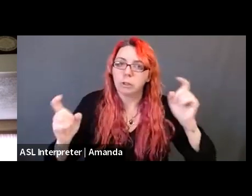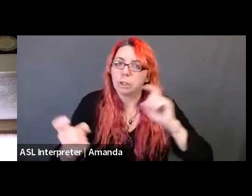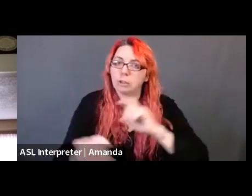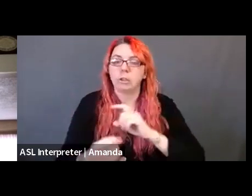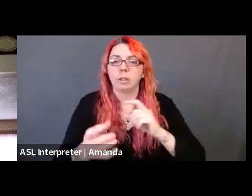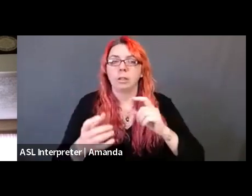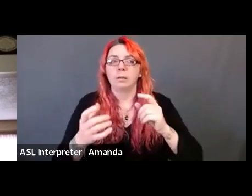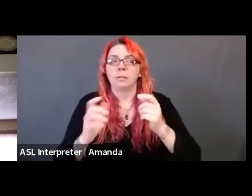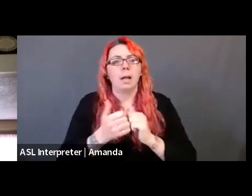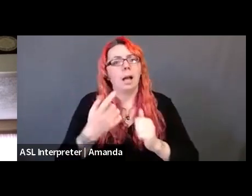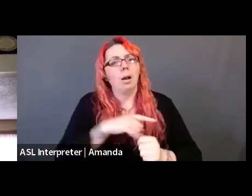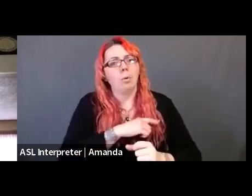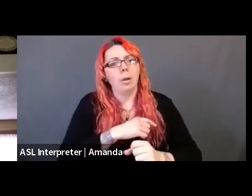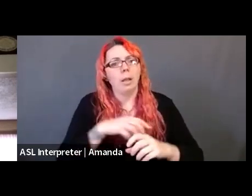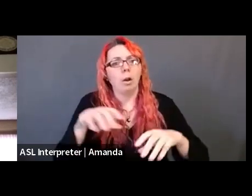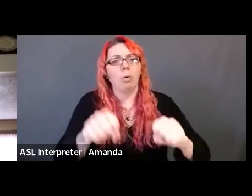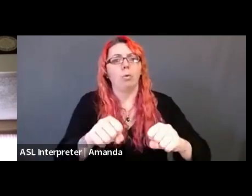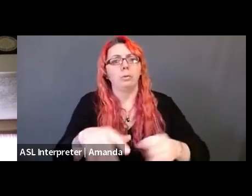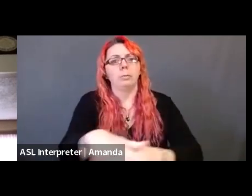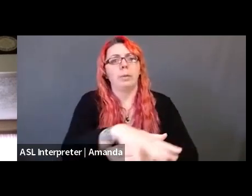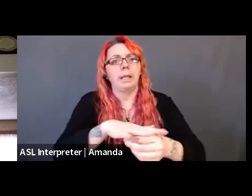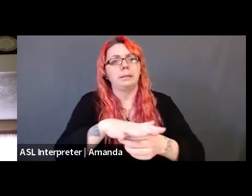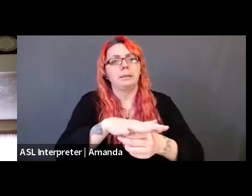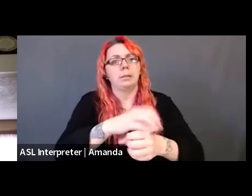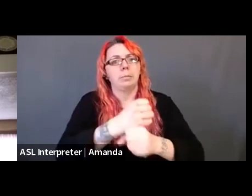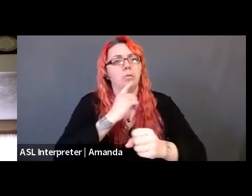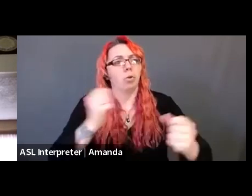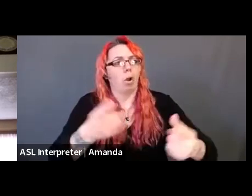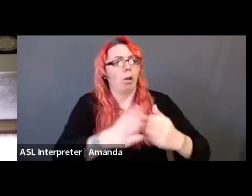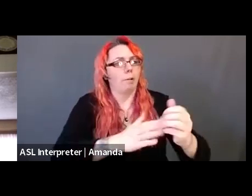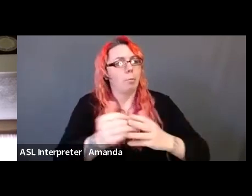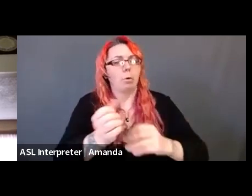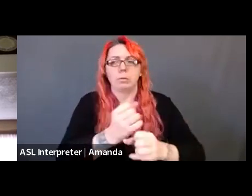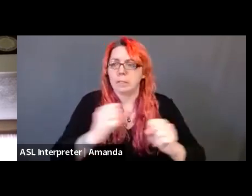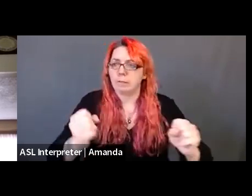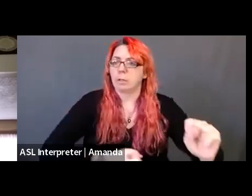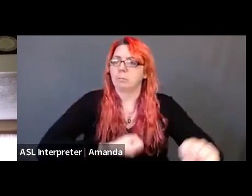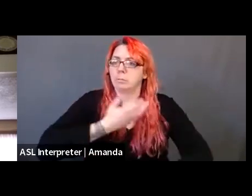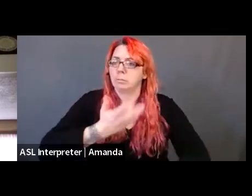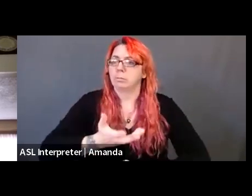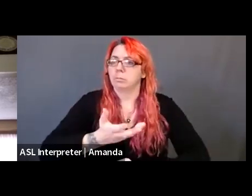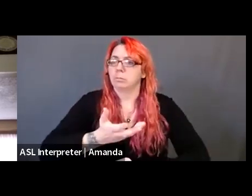hold spaces with each other to do that kind of creating and production making. Right?